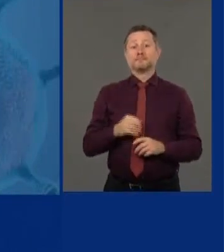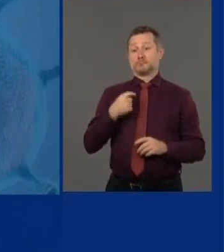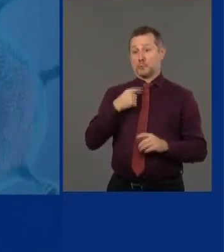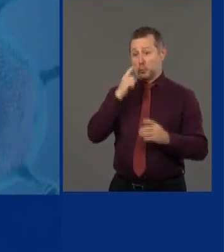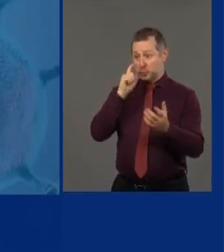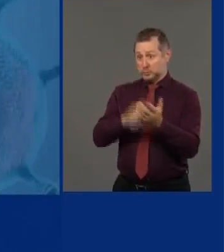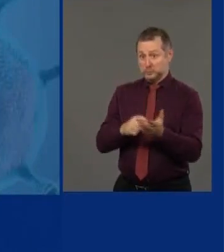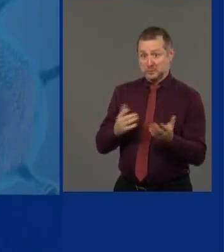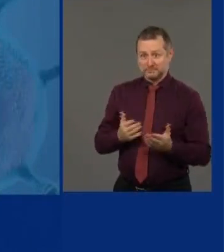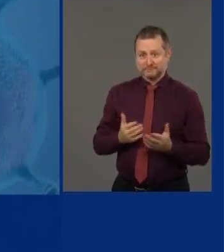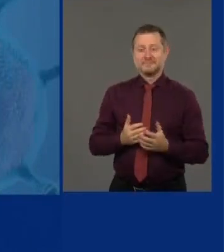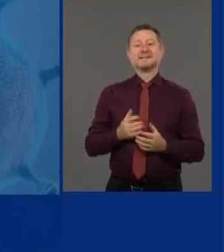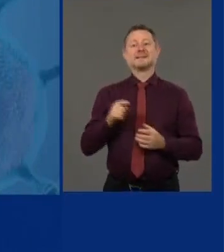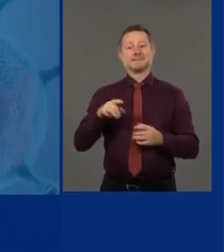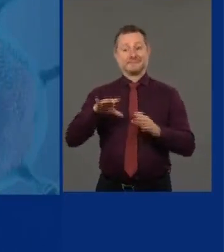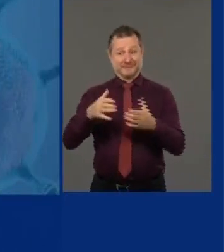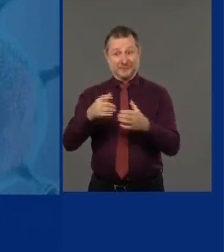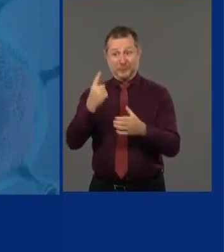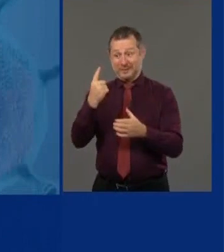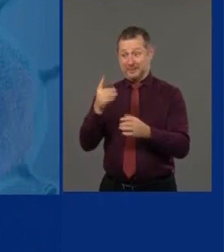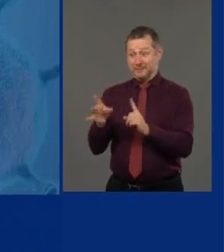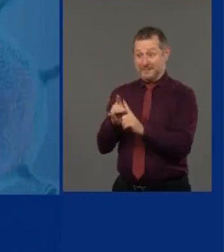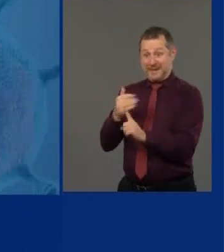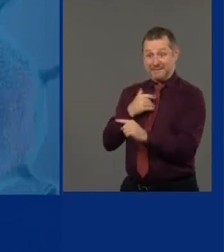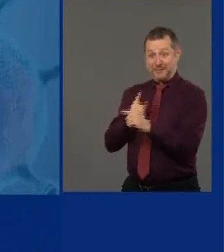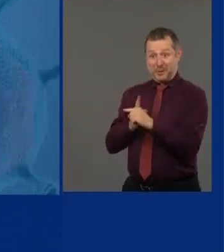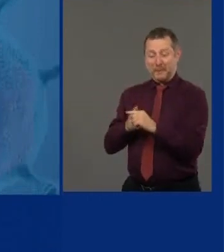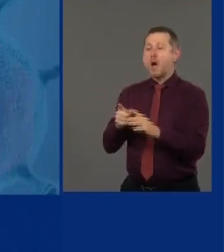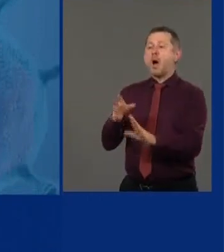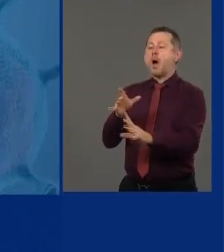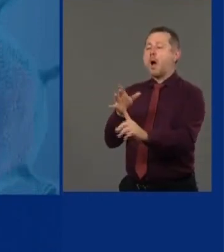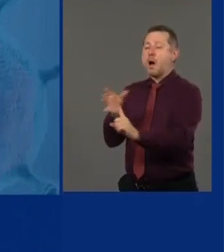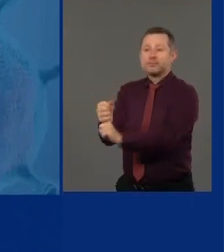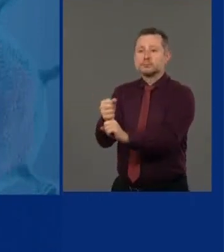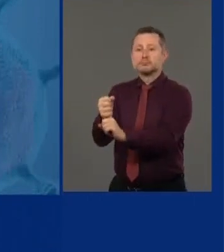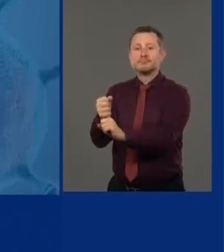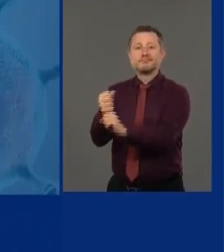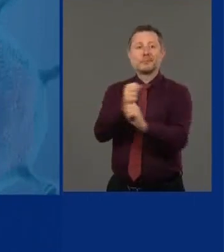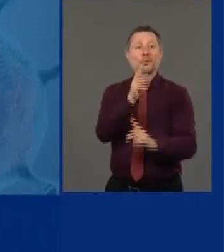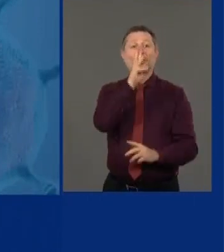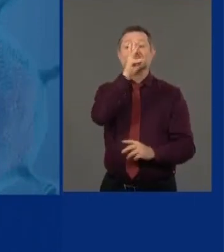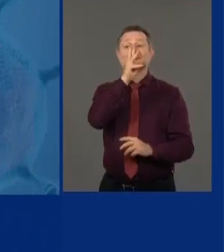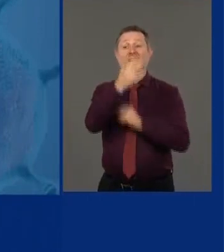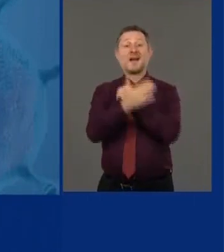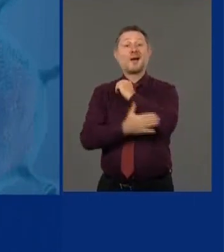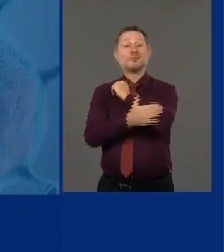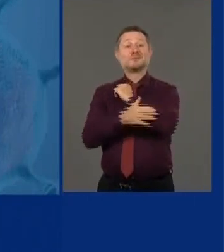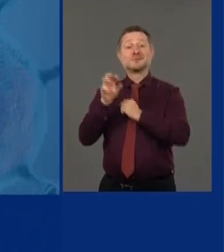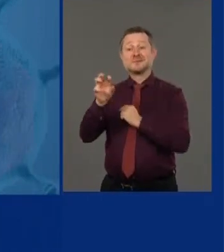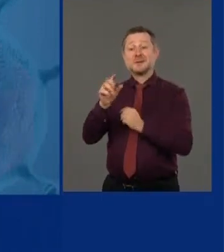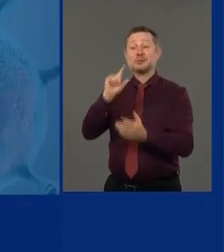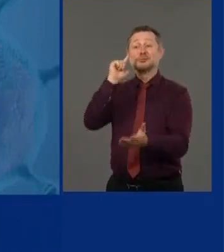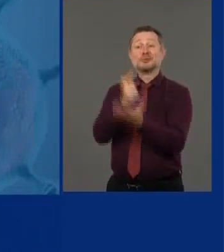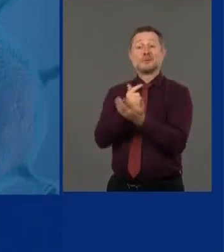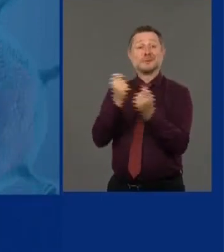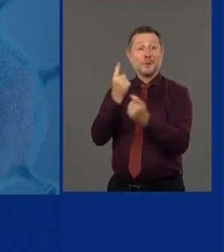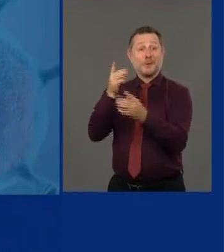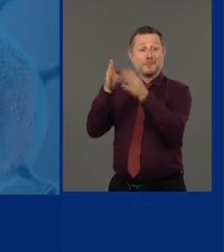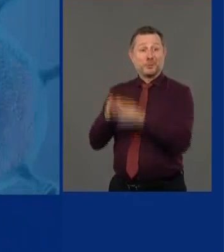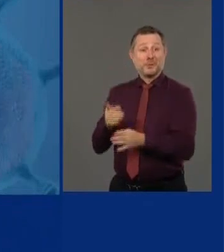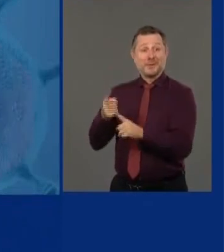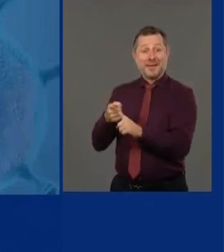to clusters of cases. Westchester County graduation, where there was a young man who apparently came up